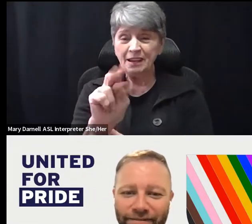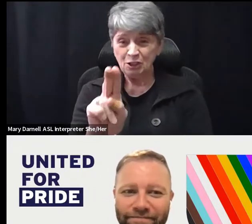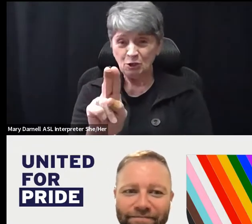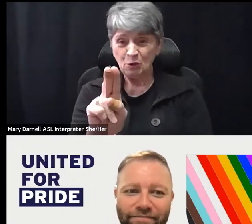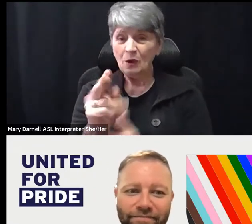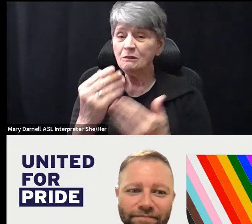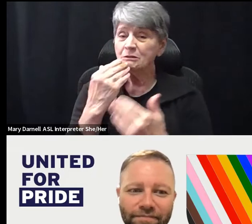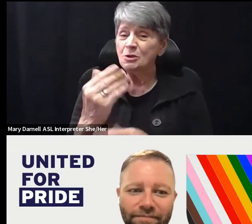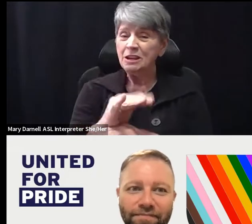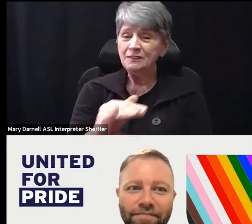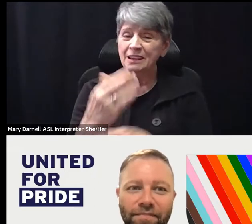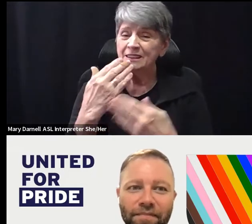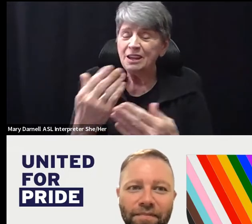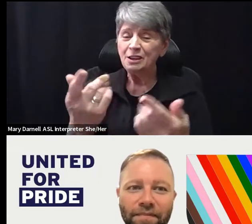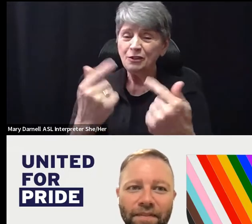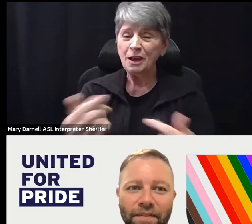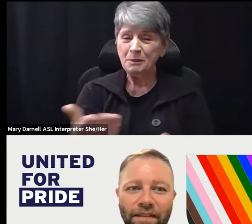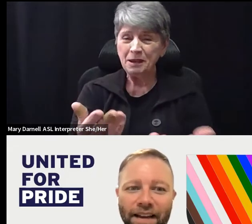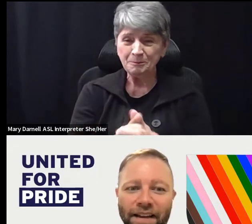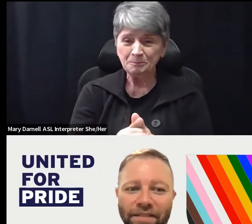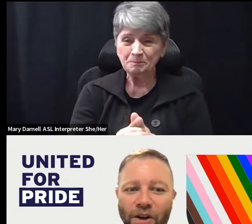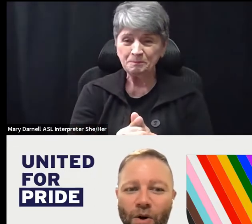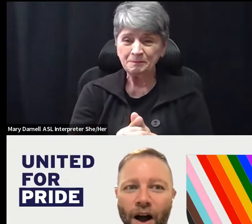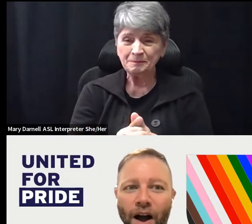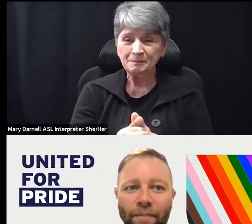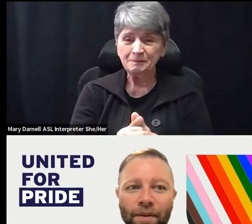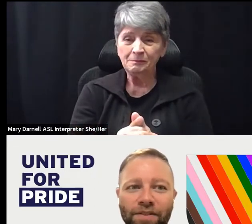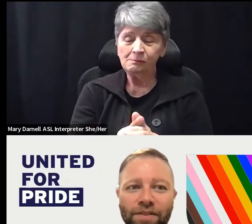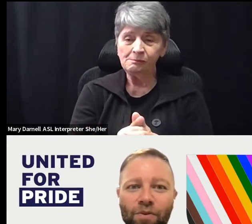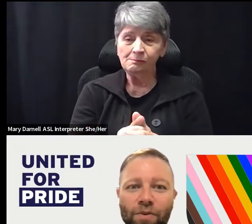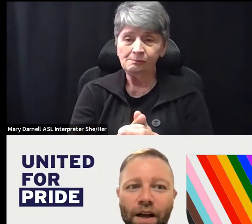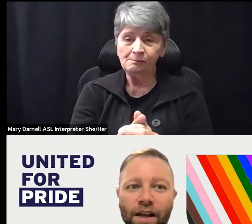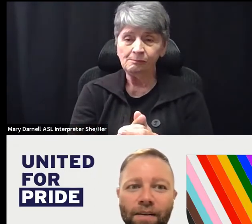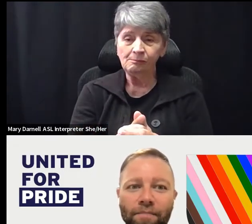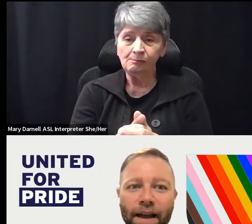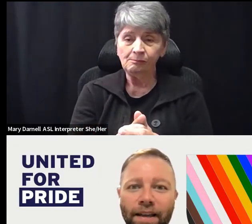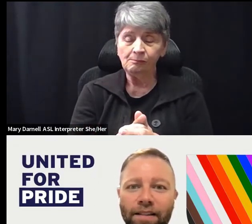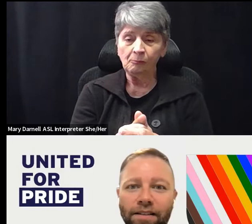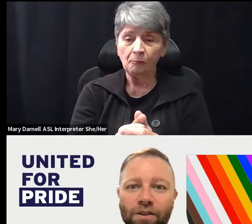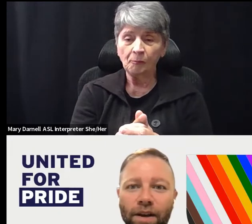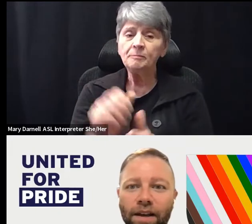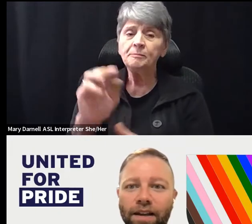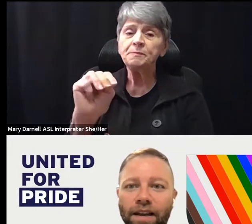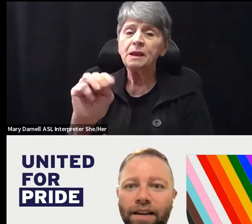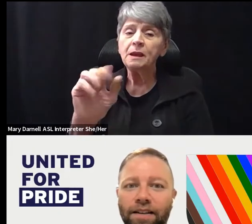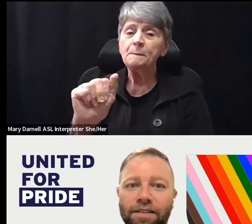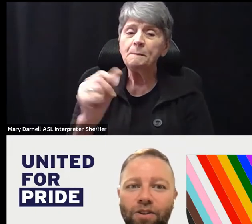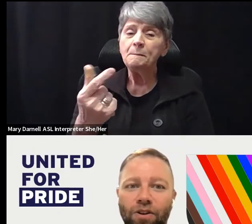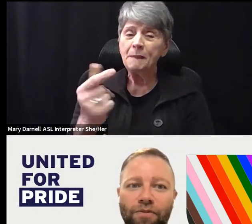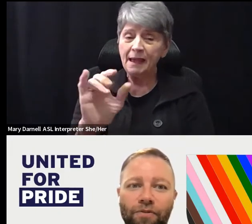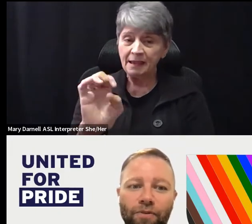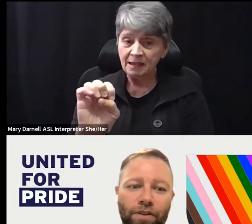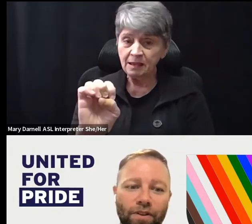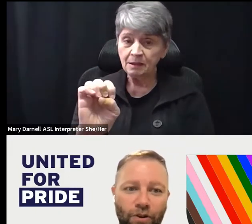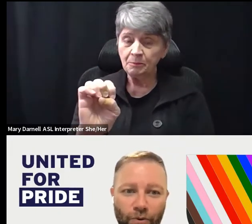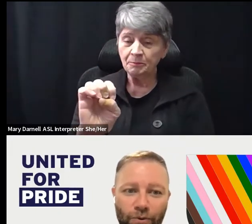here. Thanks, Brian. Good evening. Yeah. So Maggie, let's go ahead and start